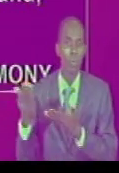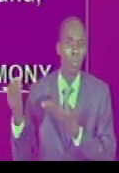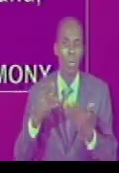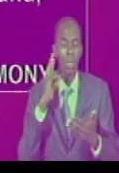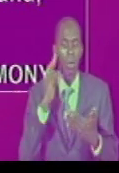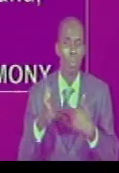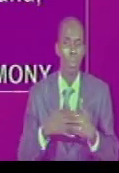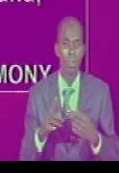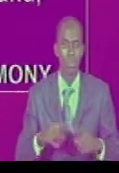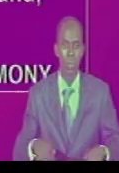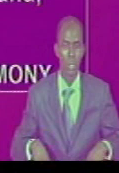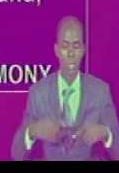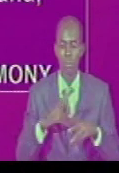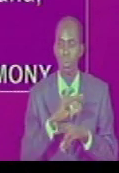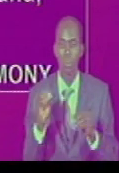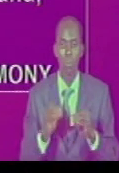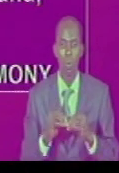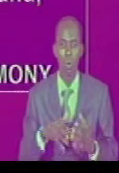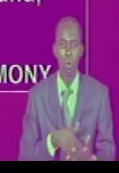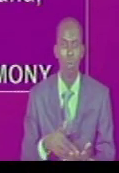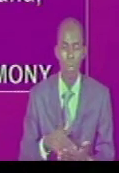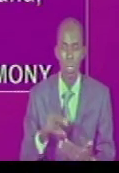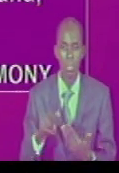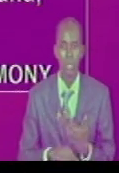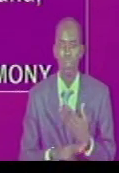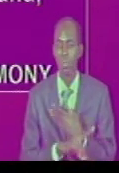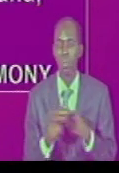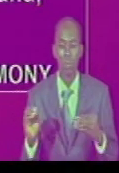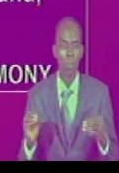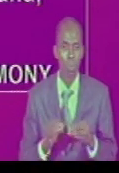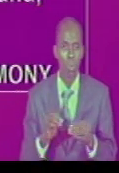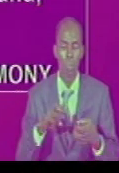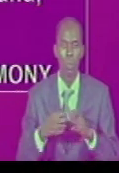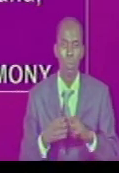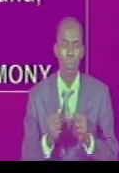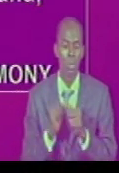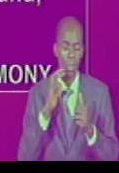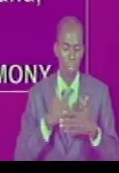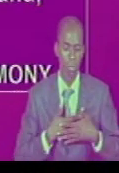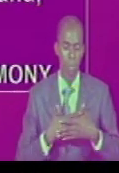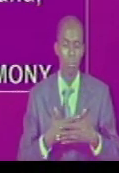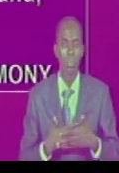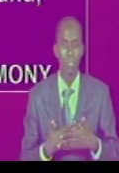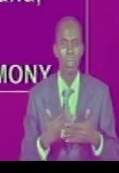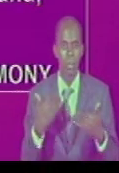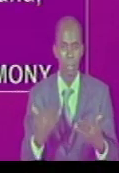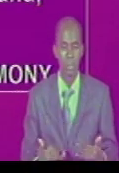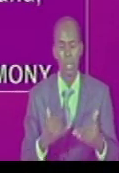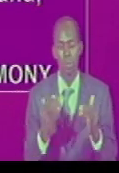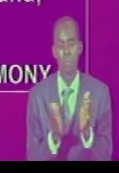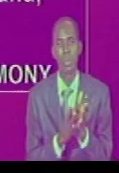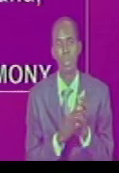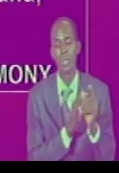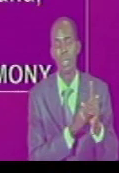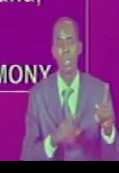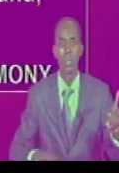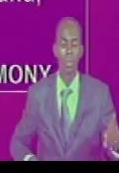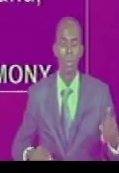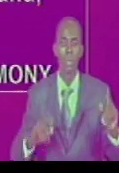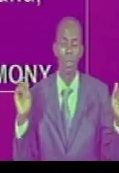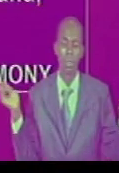more weakness. I can breathe well, I can live well, and I am happy. Praise the Lord. Praise the